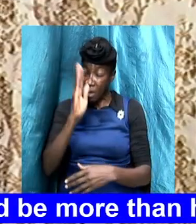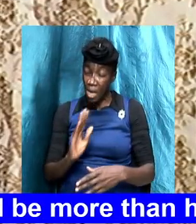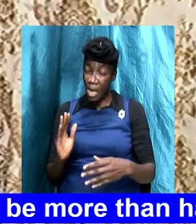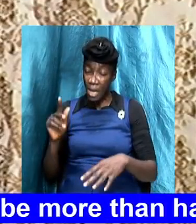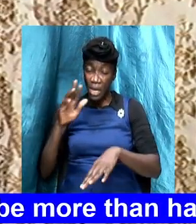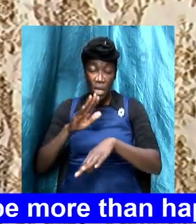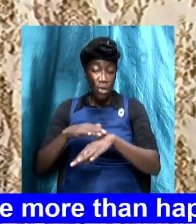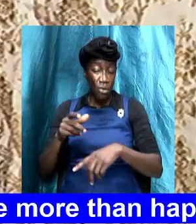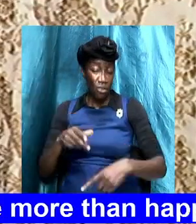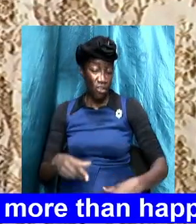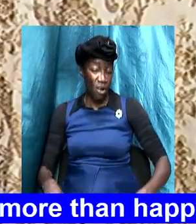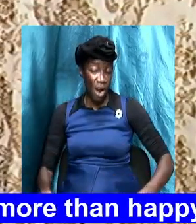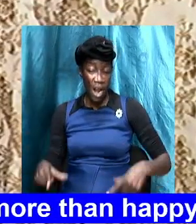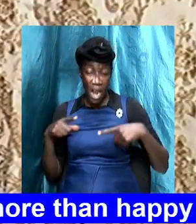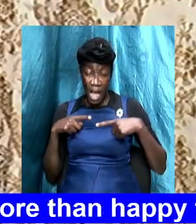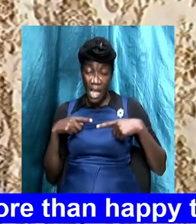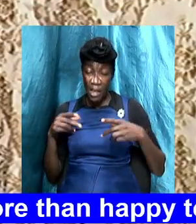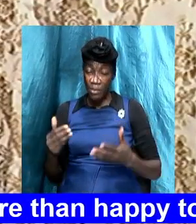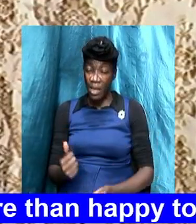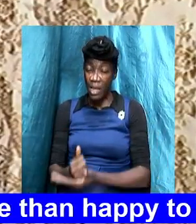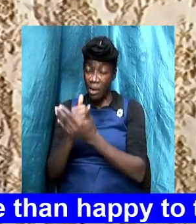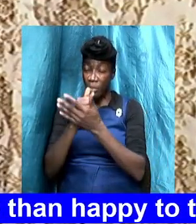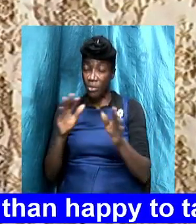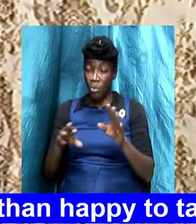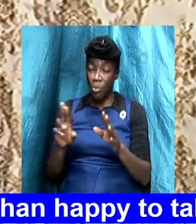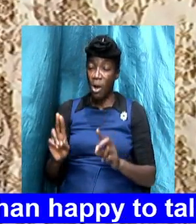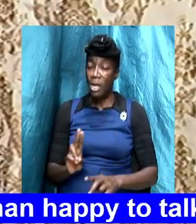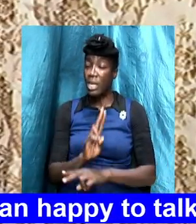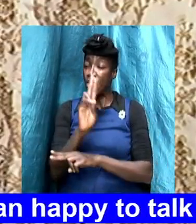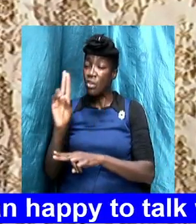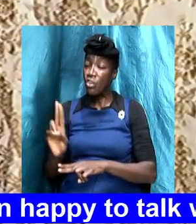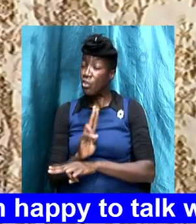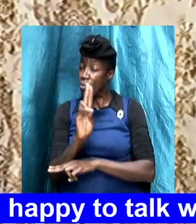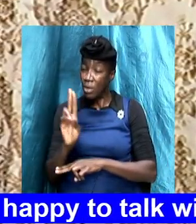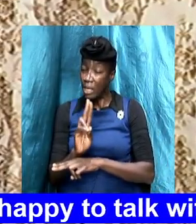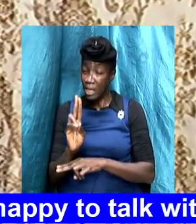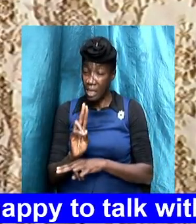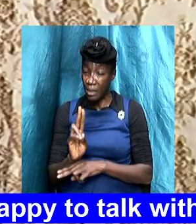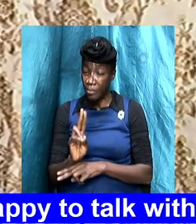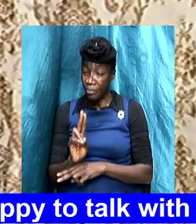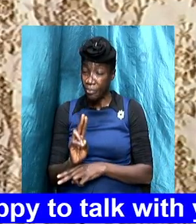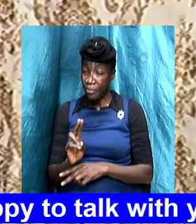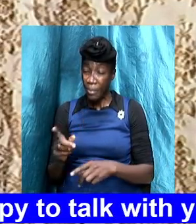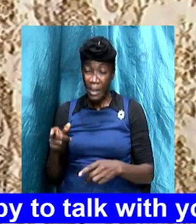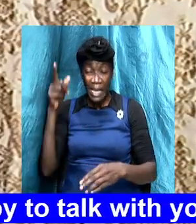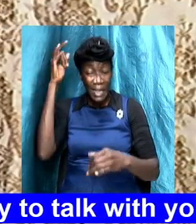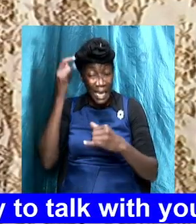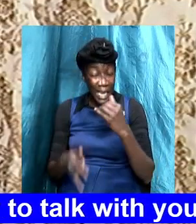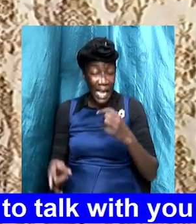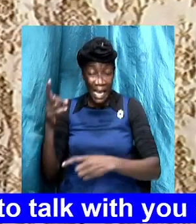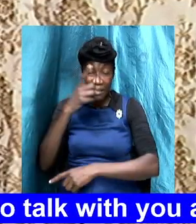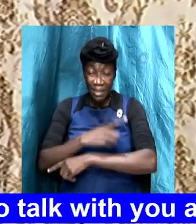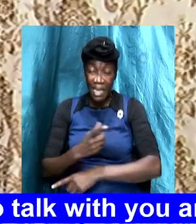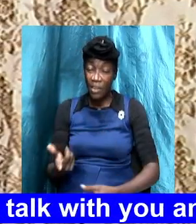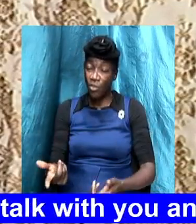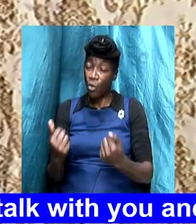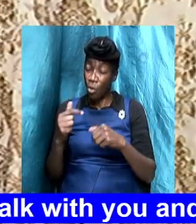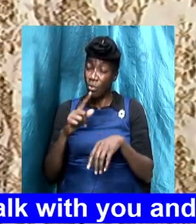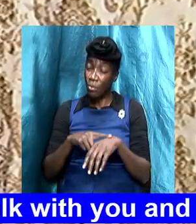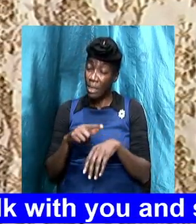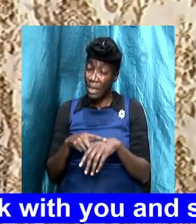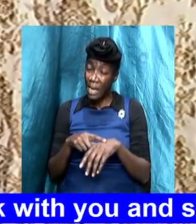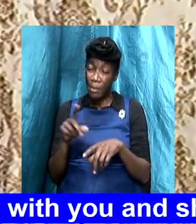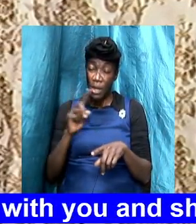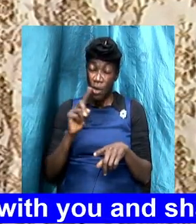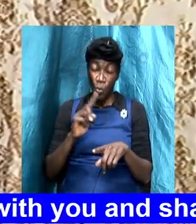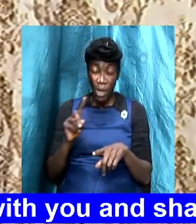us, Lord Jesus, to walk in unity again. Help us, Lord Jesus, even in these last days, to come to a point, Jesus, where we begin to